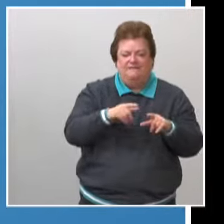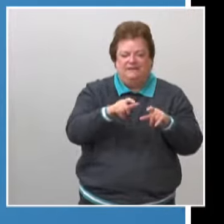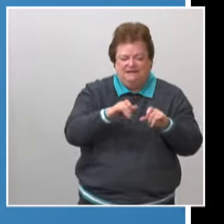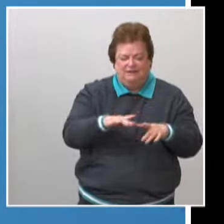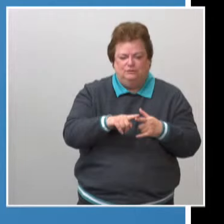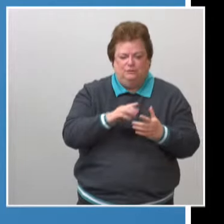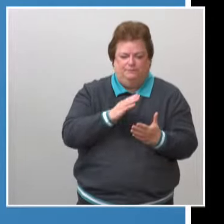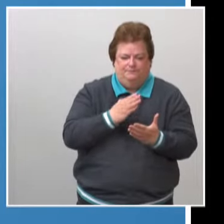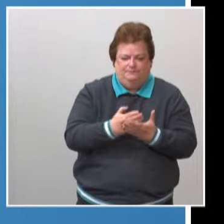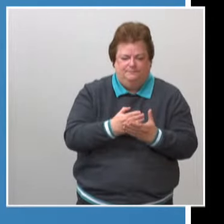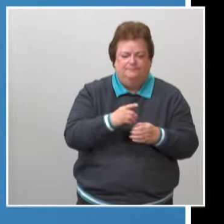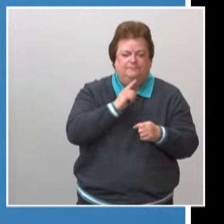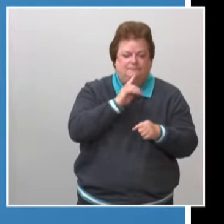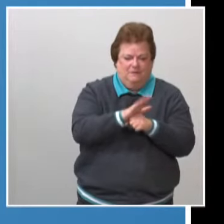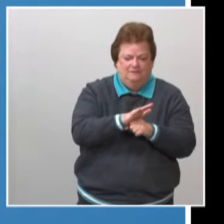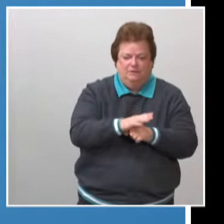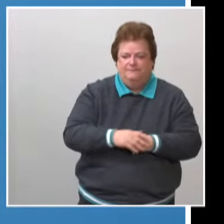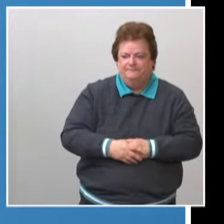virus is pending.